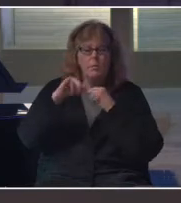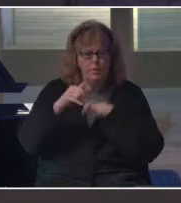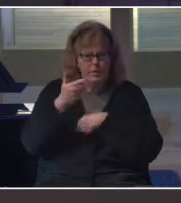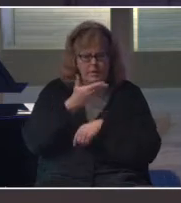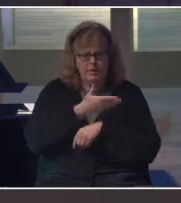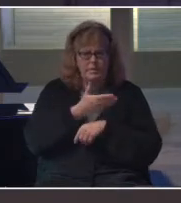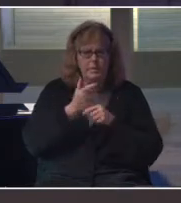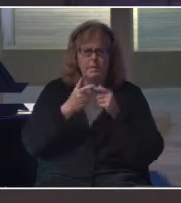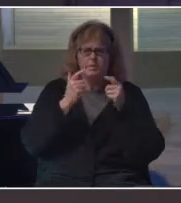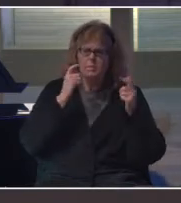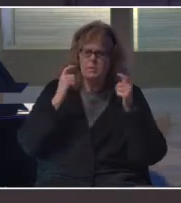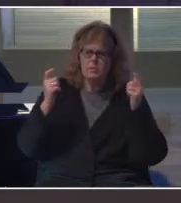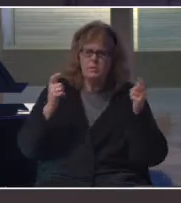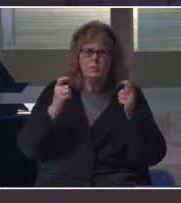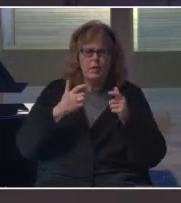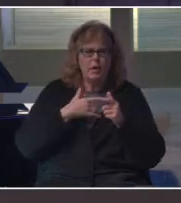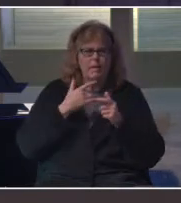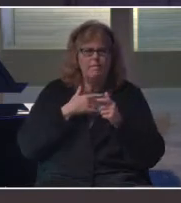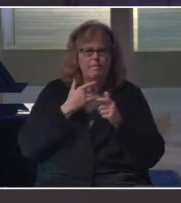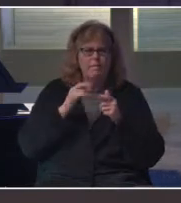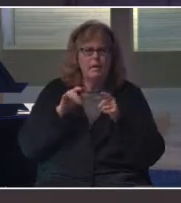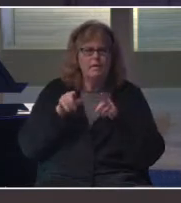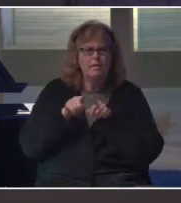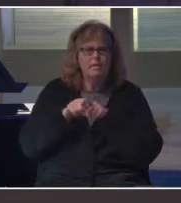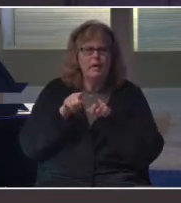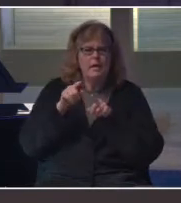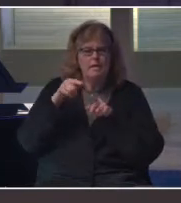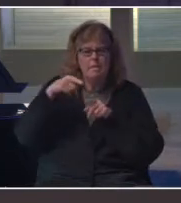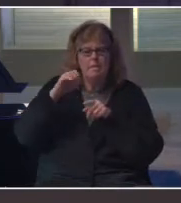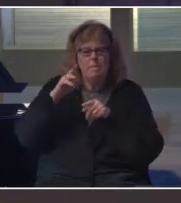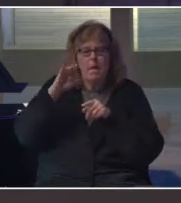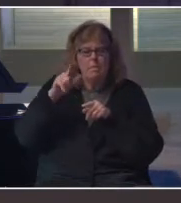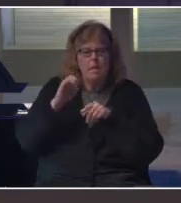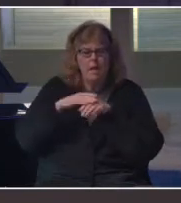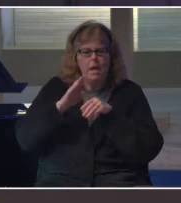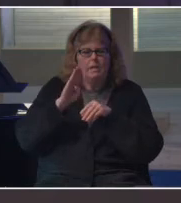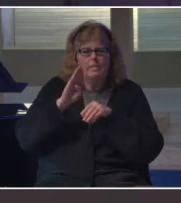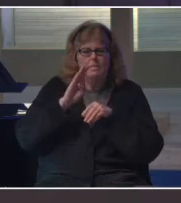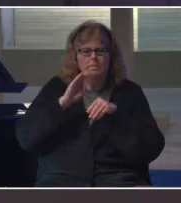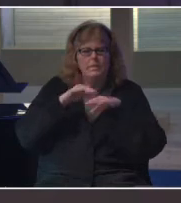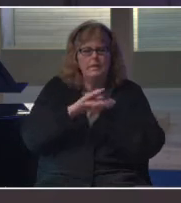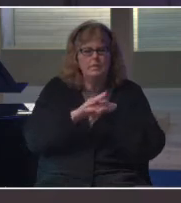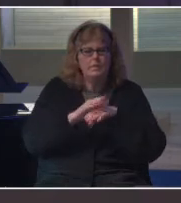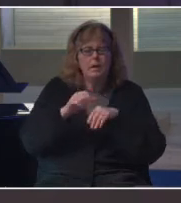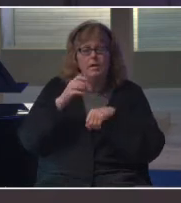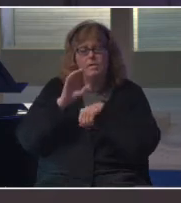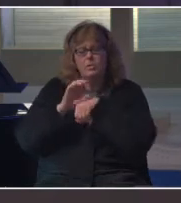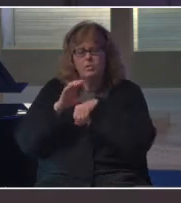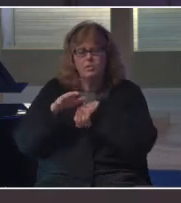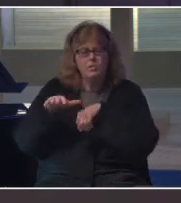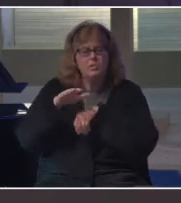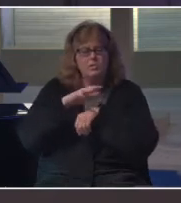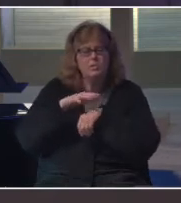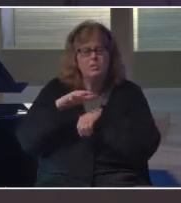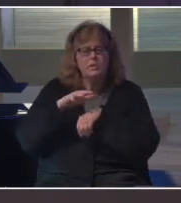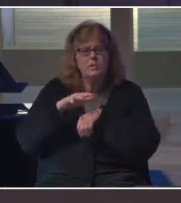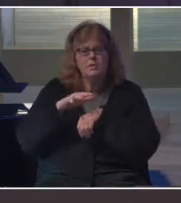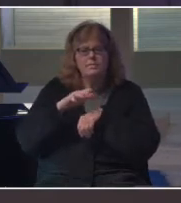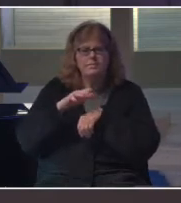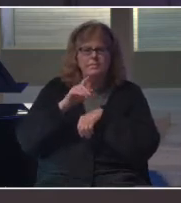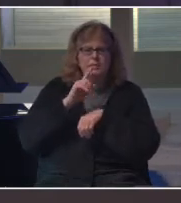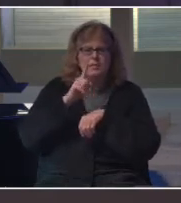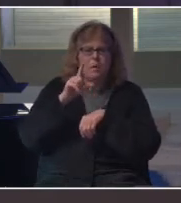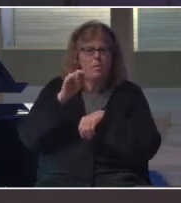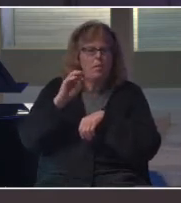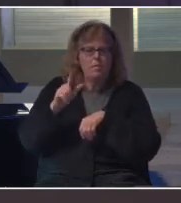it's huge, it's enormous. I felt like, you know, a little pebble on the beach or something like that. Other churches in the area, frankly, are so